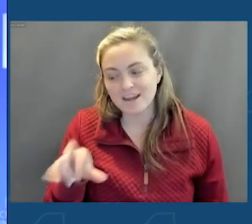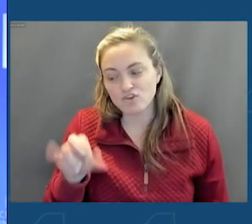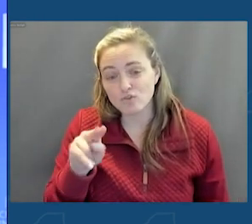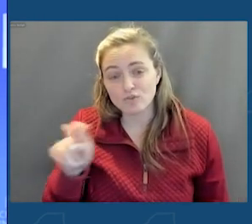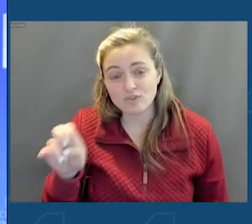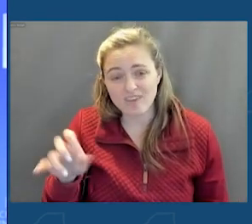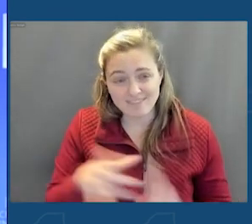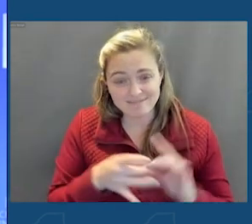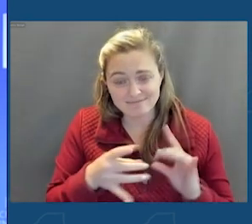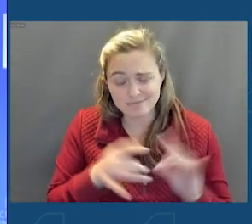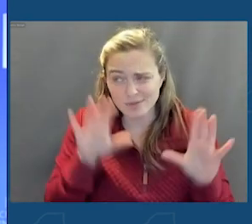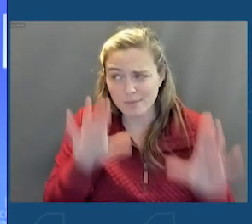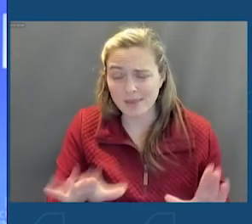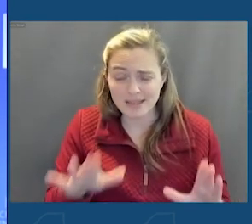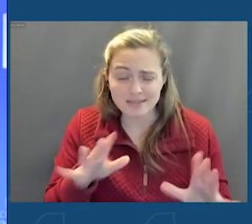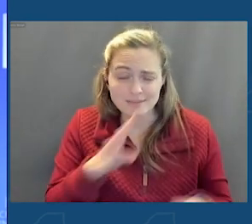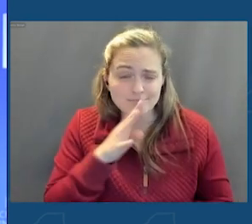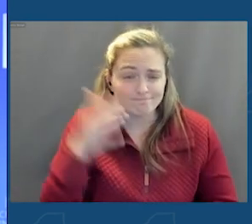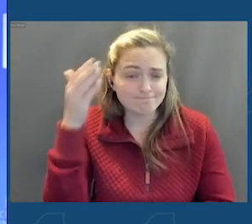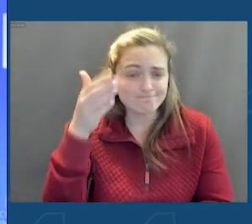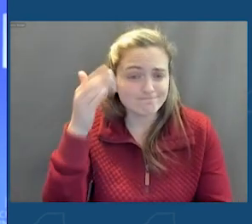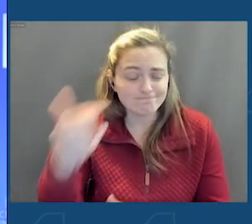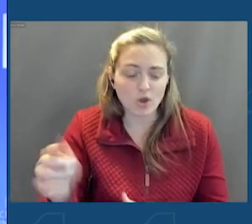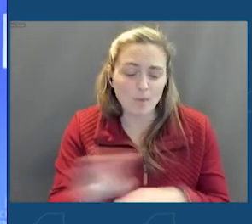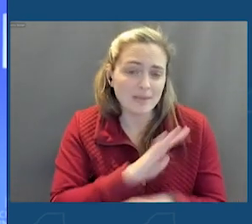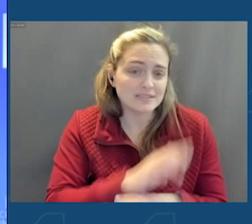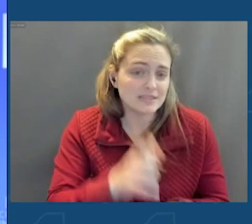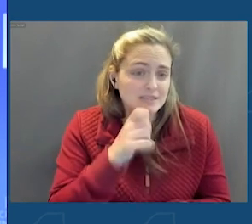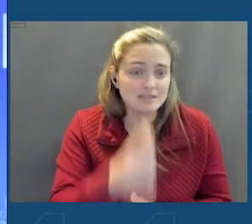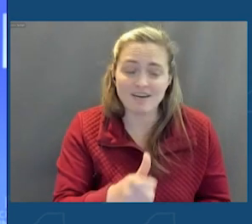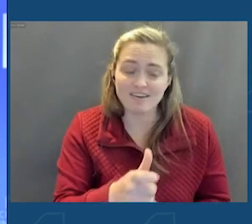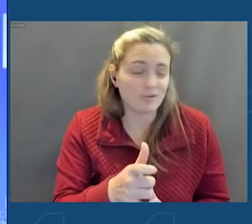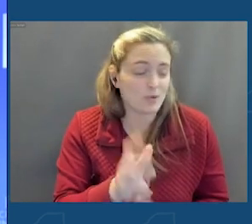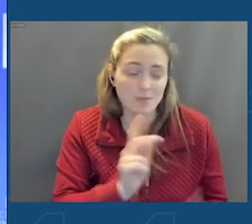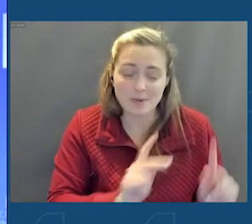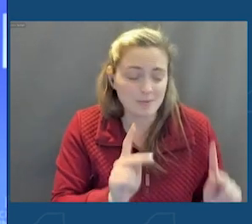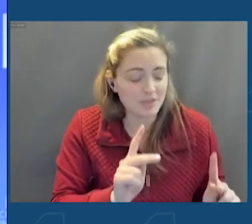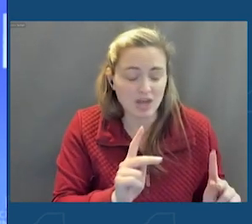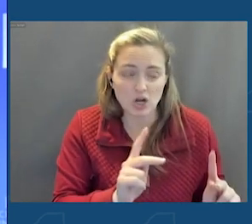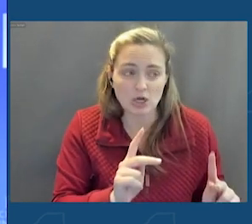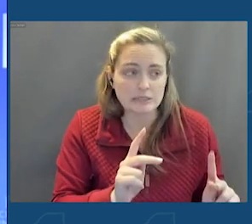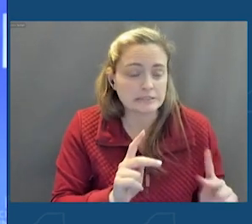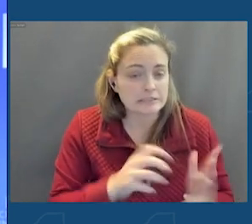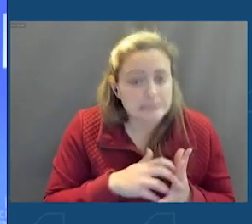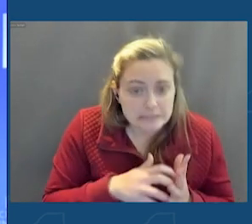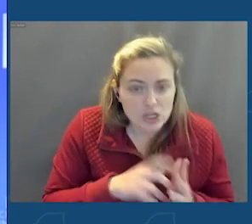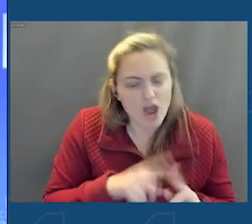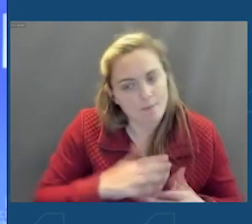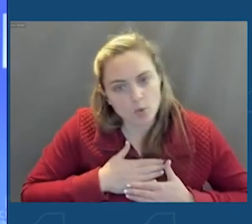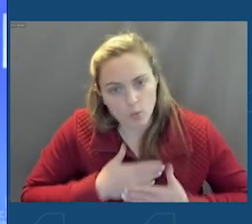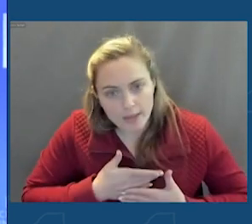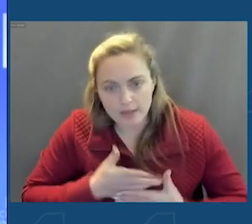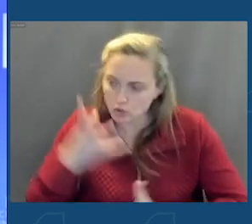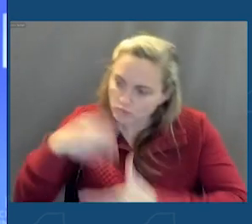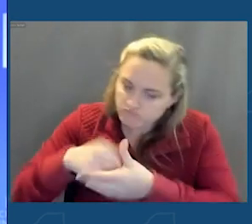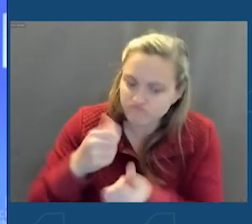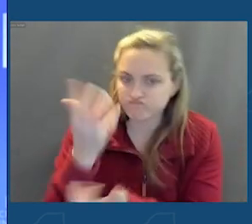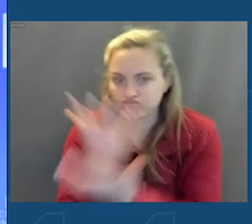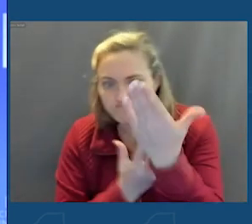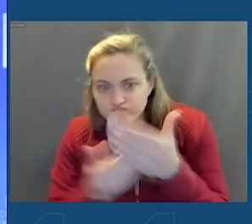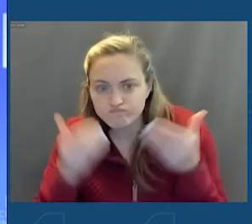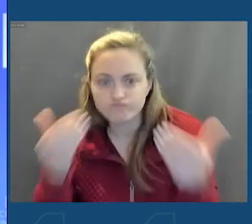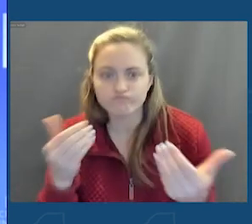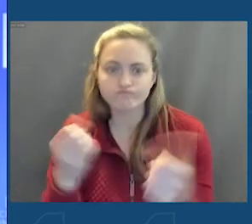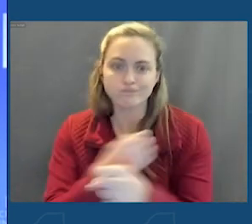that extraordinary speech, our business is not for the faint of heart. You have to be willing to be in the arena, sometimes get bloodied and marred and beat up a little